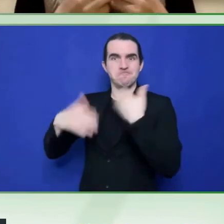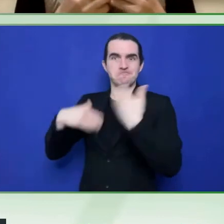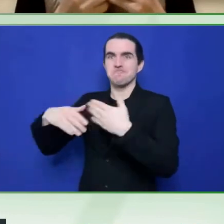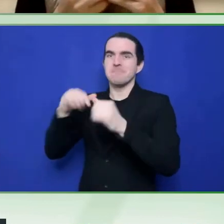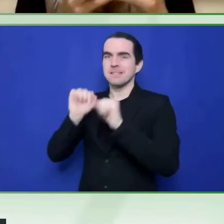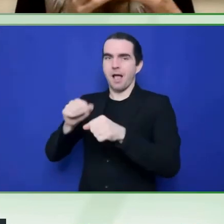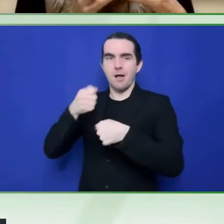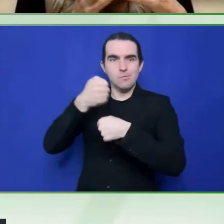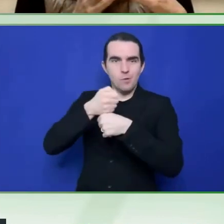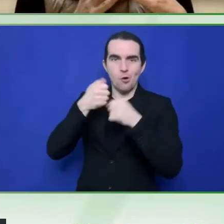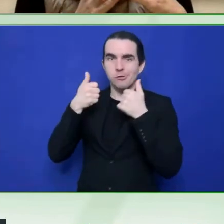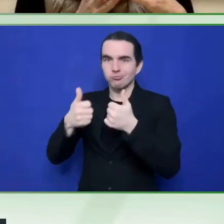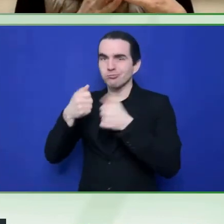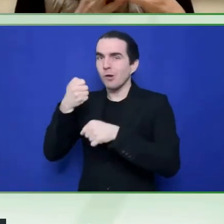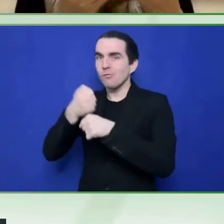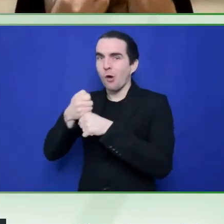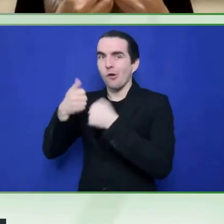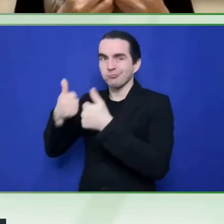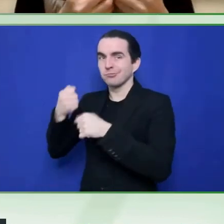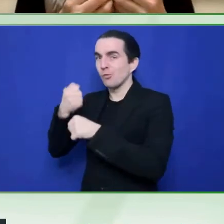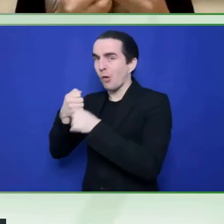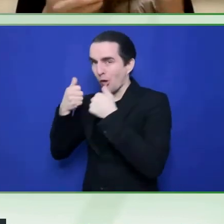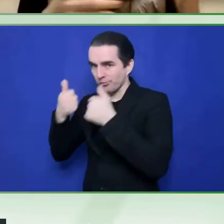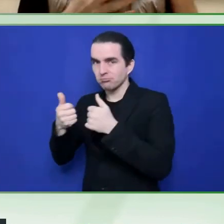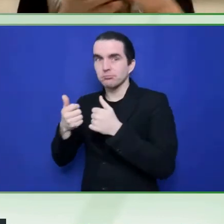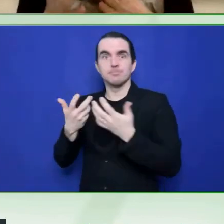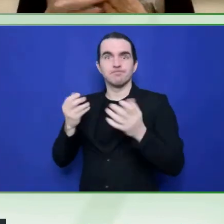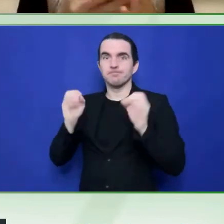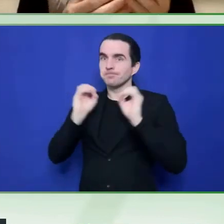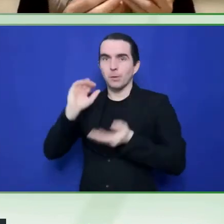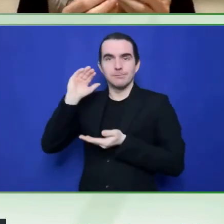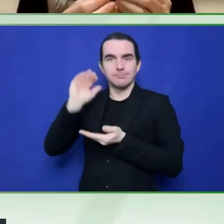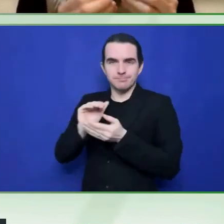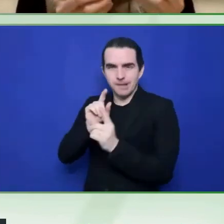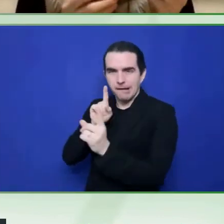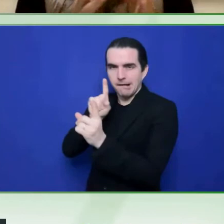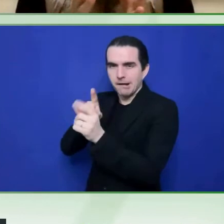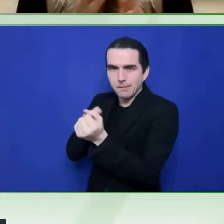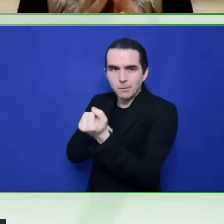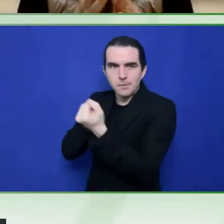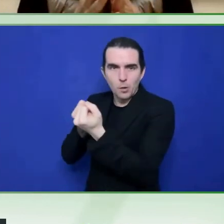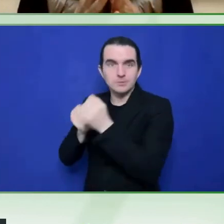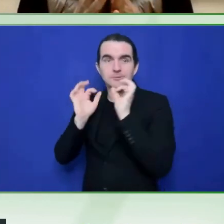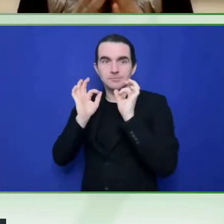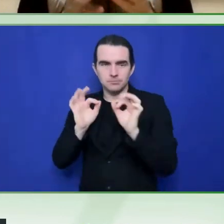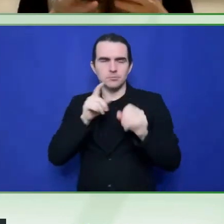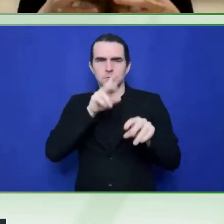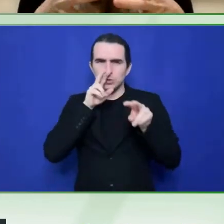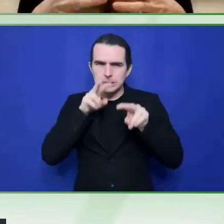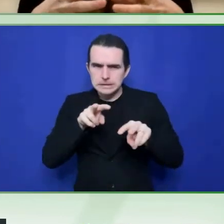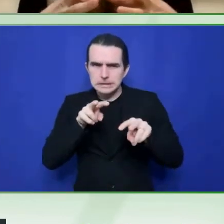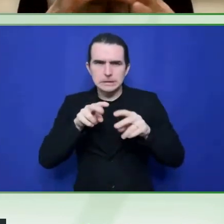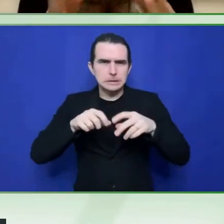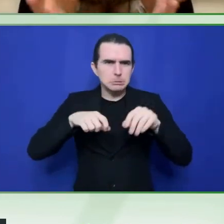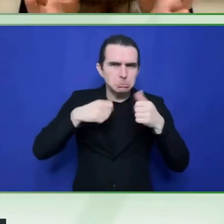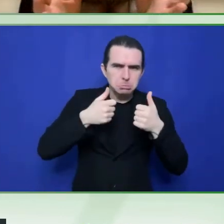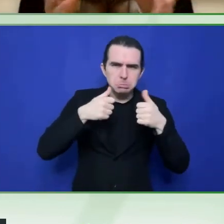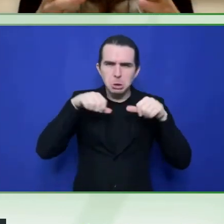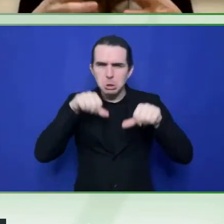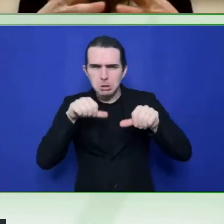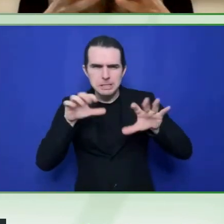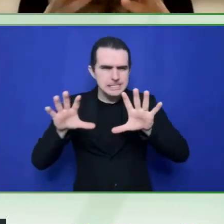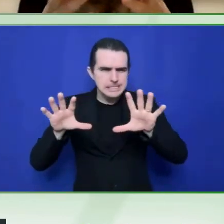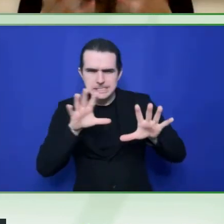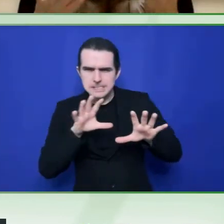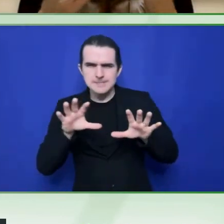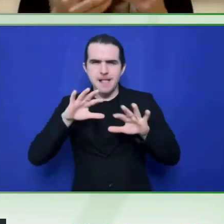our perspective, we should be flexible and listen to where the wind goes. And by this, to design the environment